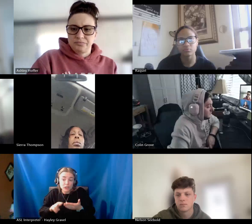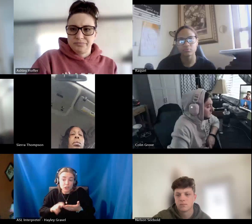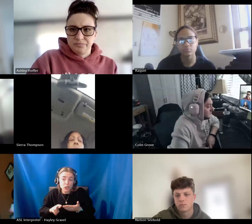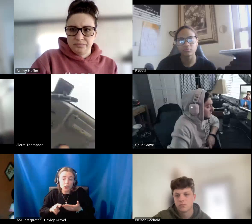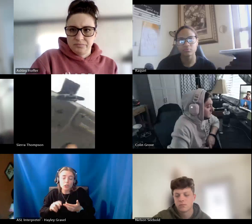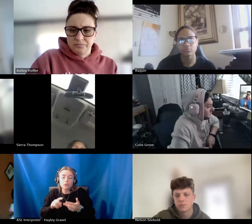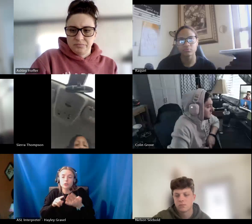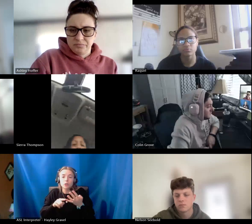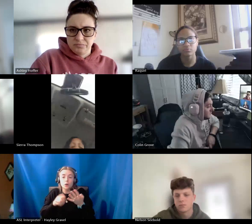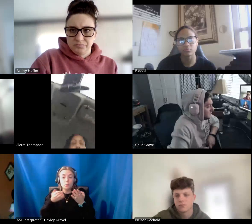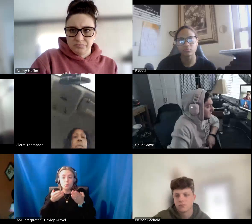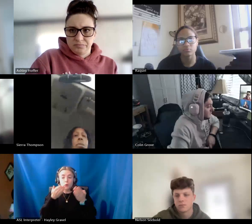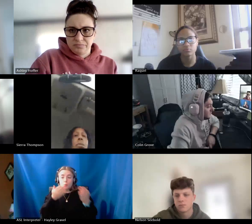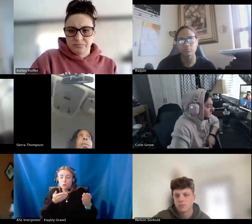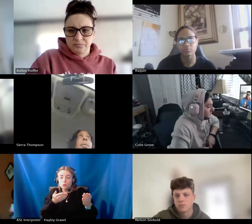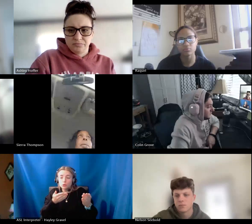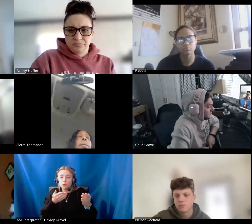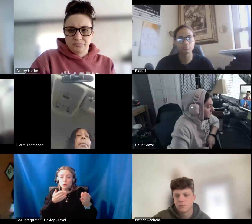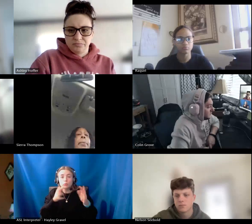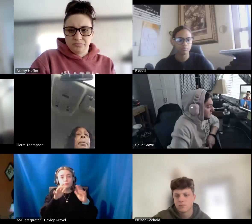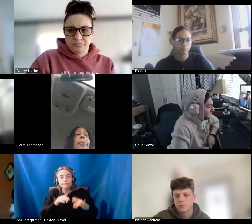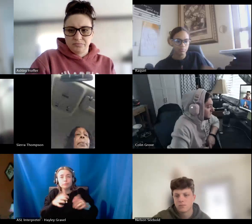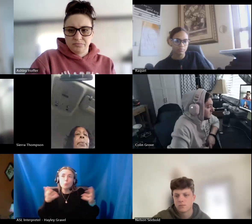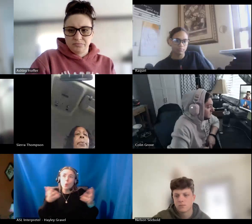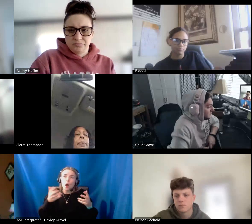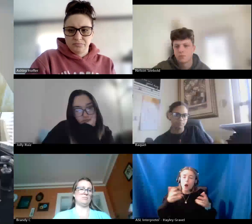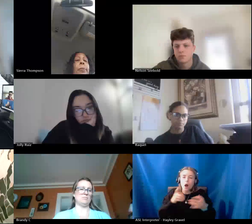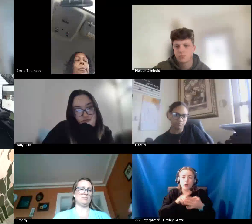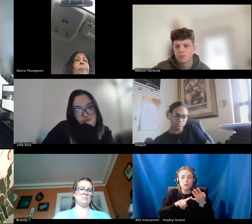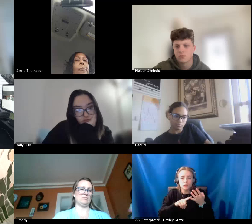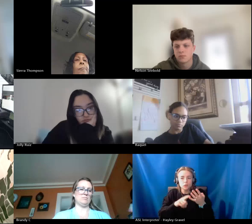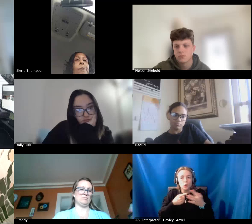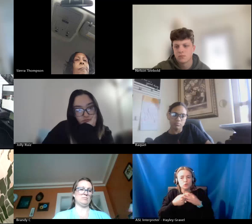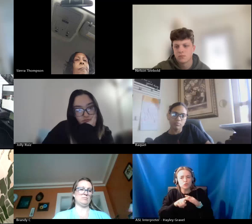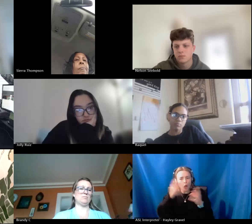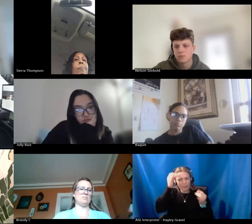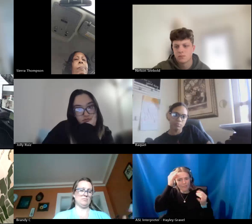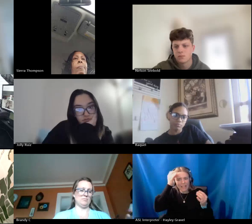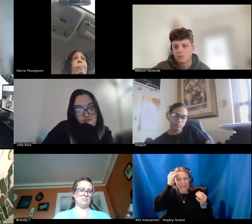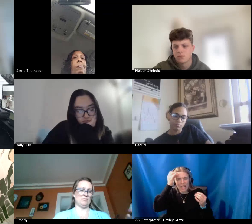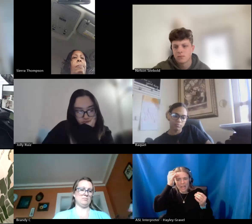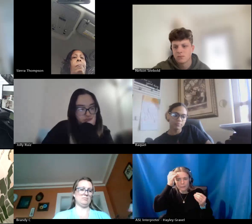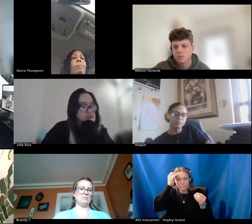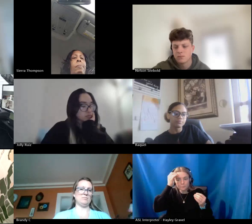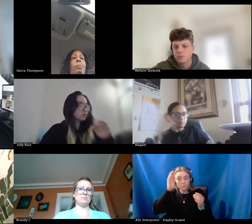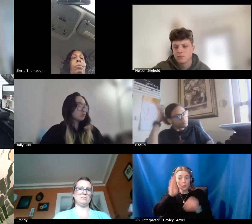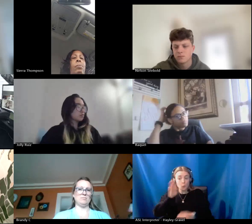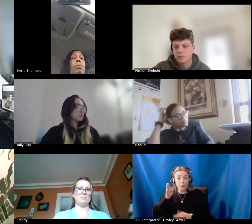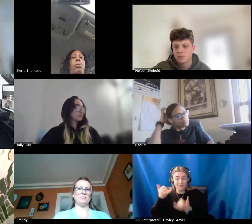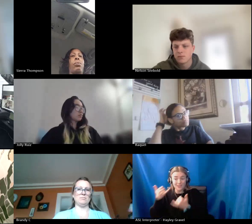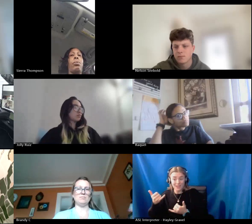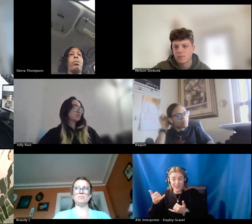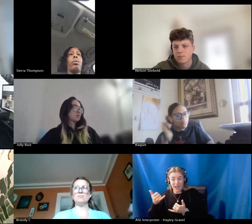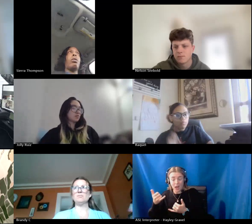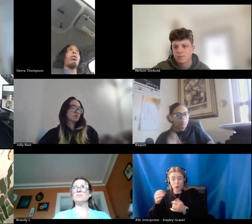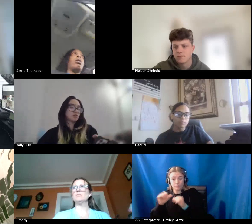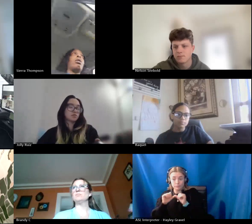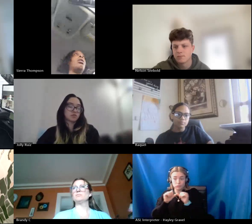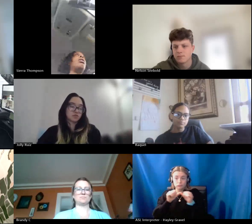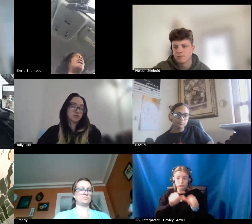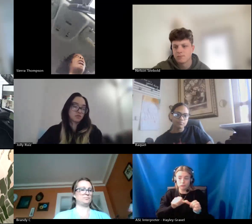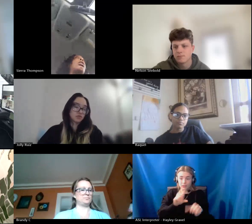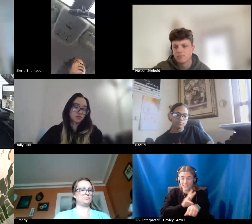like or look like. And we're going to do that until 6:35. Okay, we're doing that until